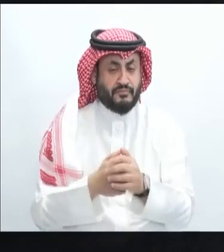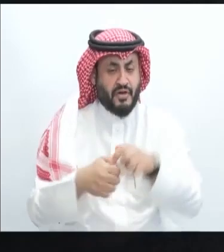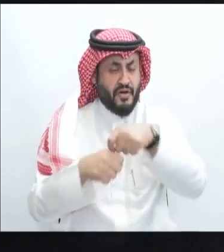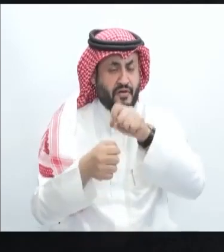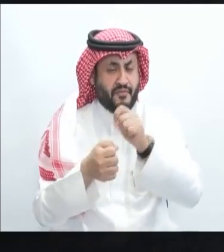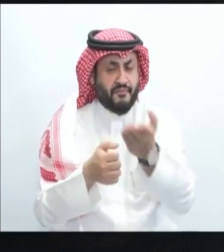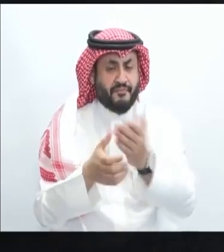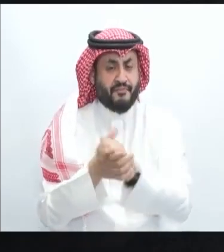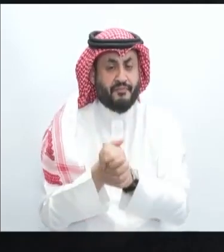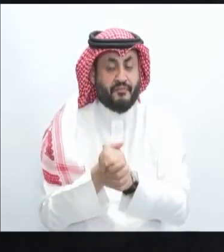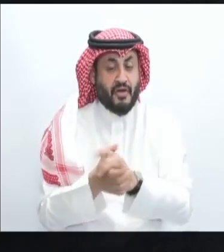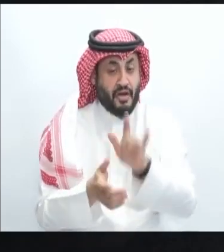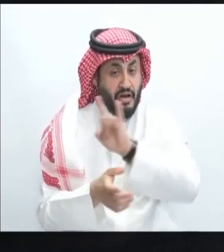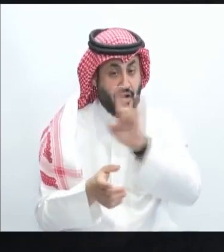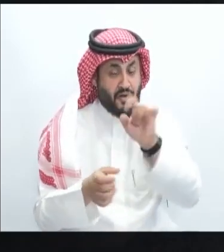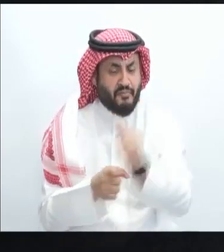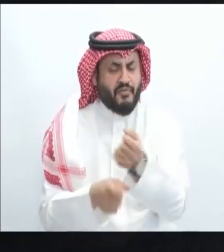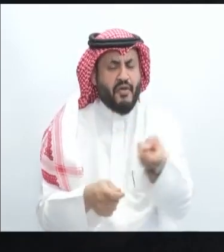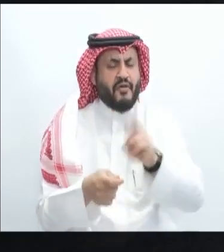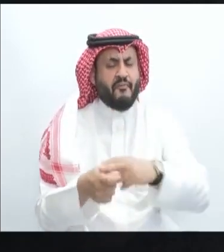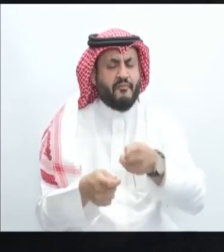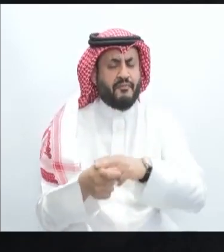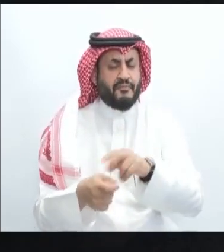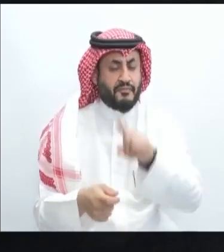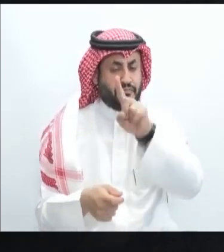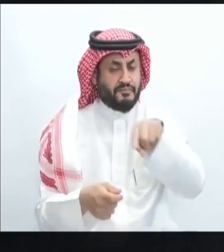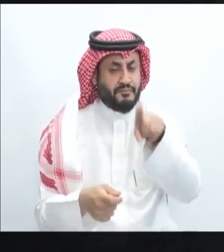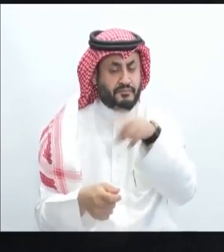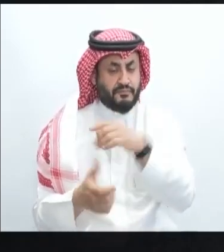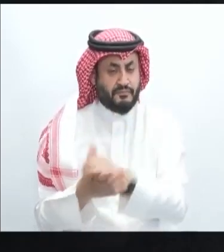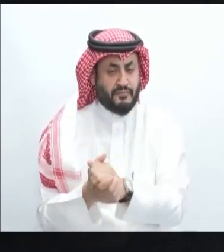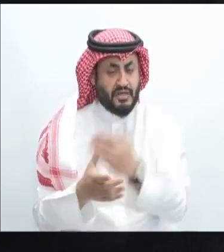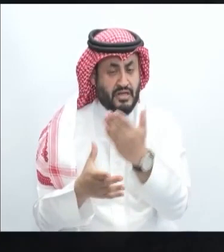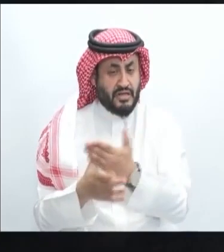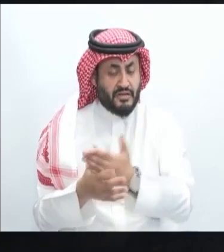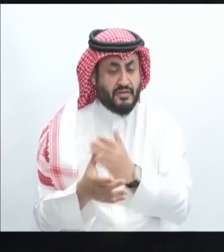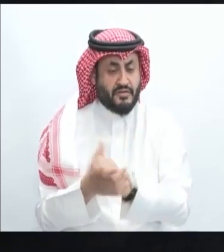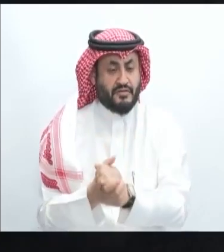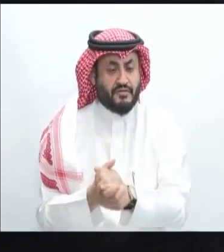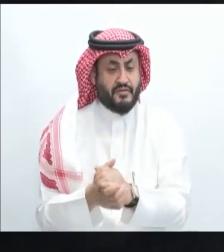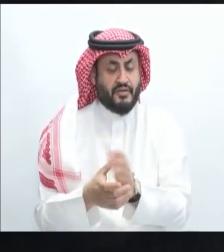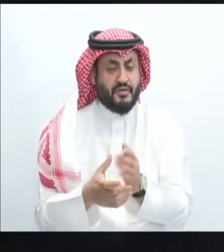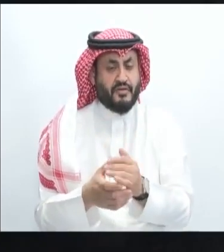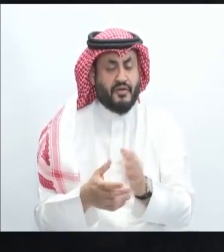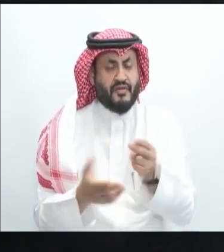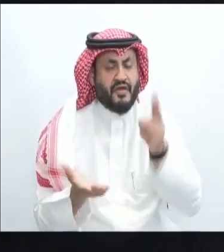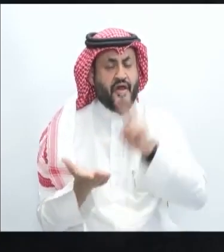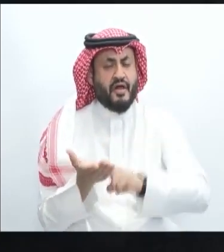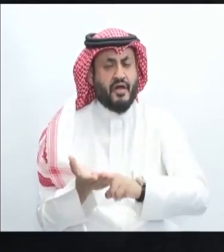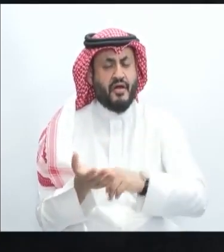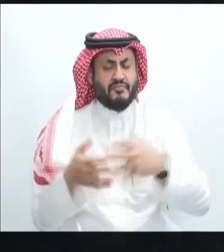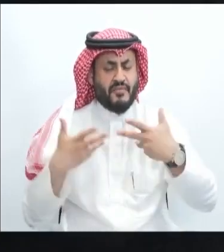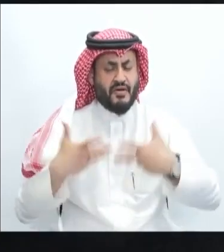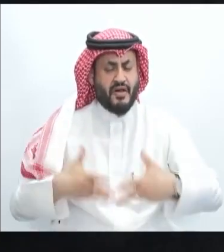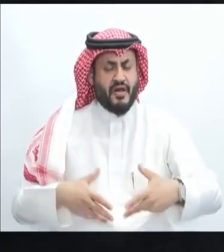that we should not drink too much of it. Because of course, it will affect our